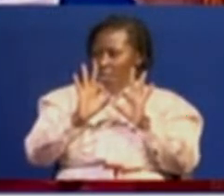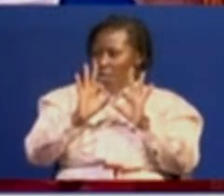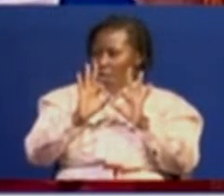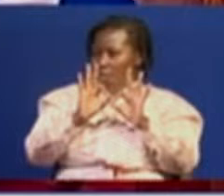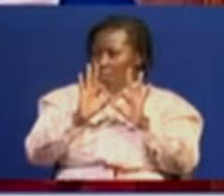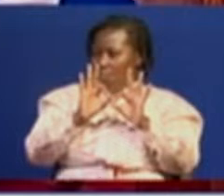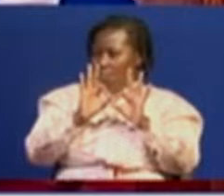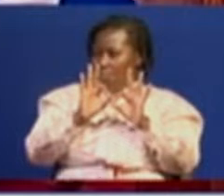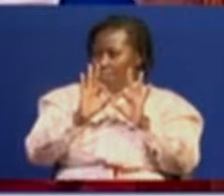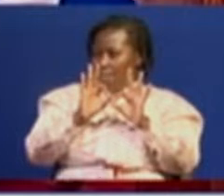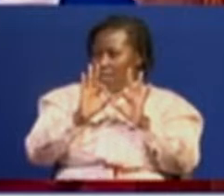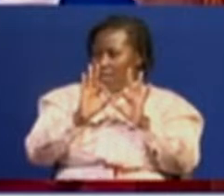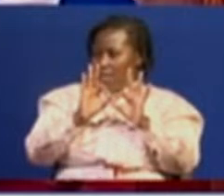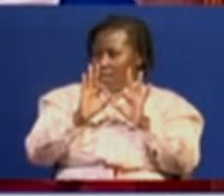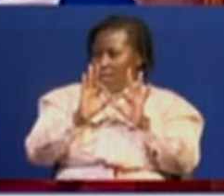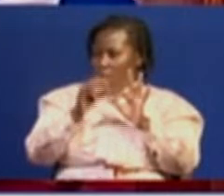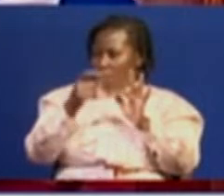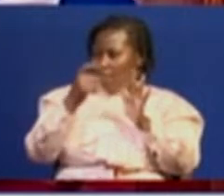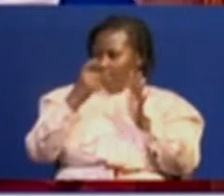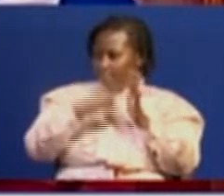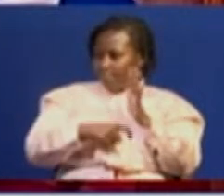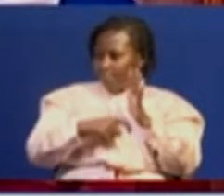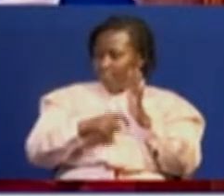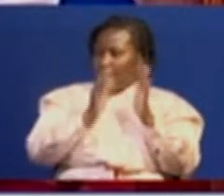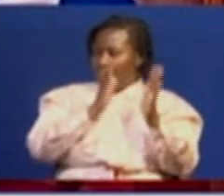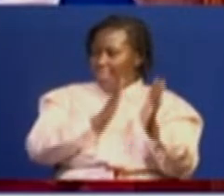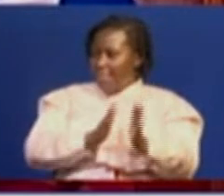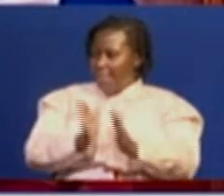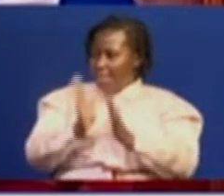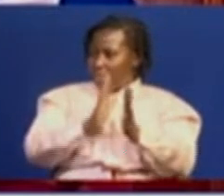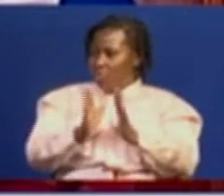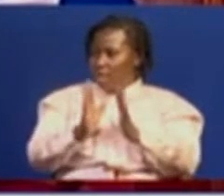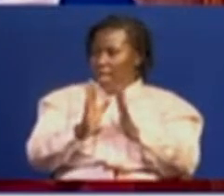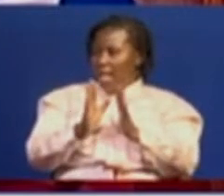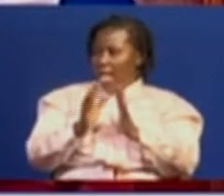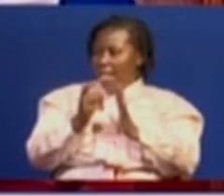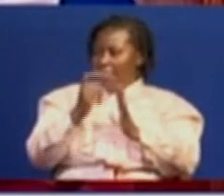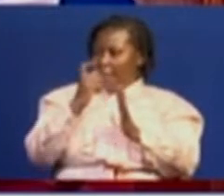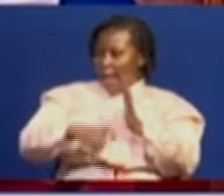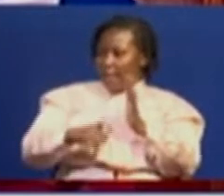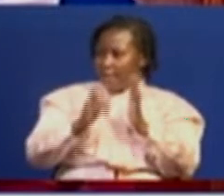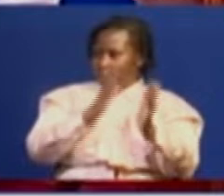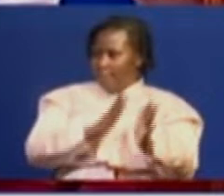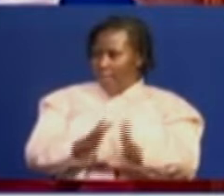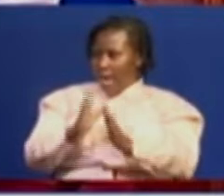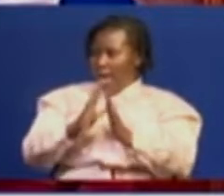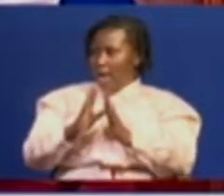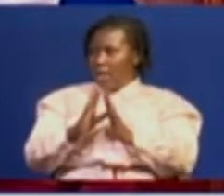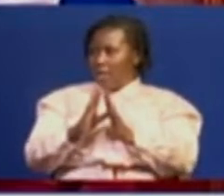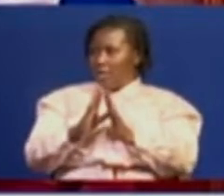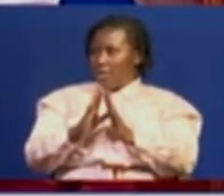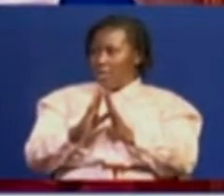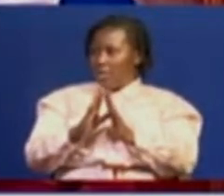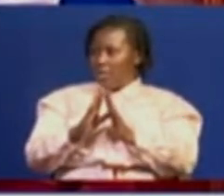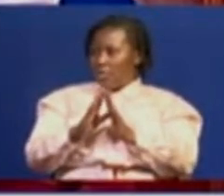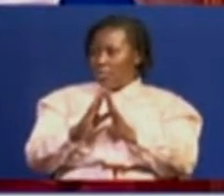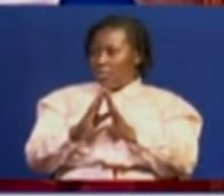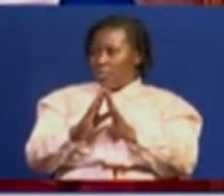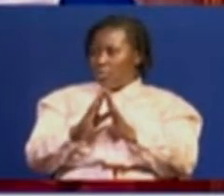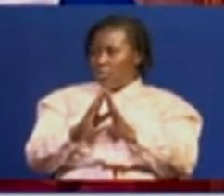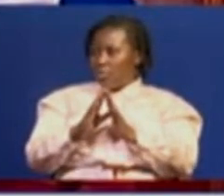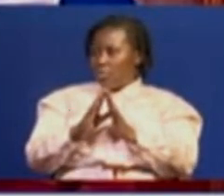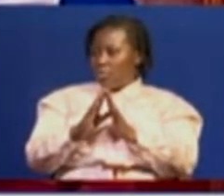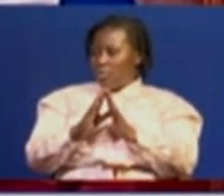charge? The particulars of the charge is the preparation, the charge itself is preparation to commit a